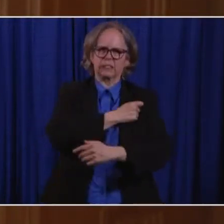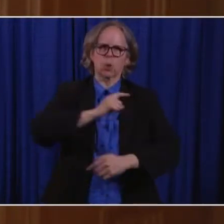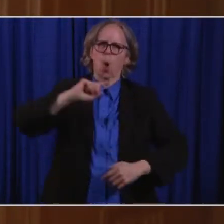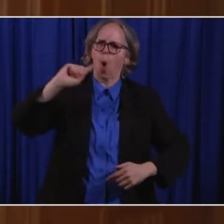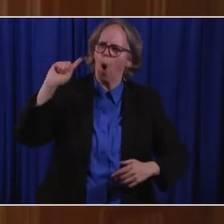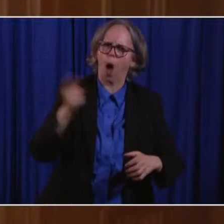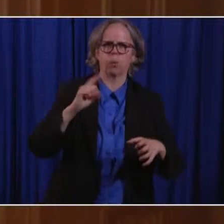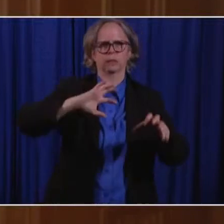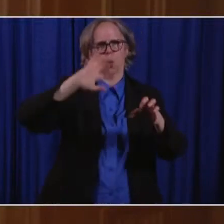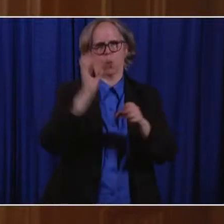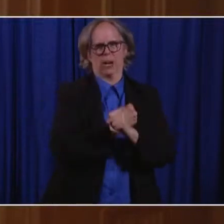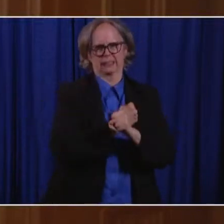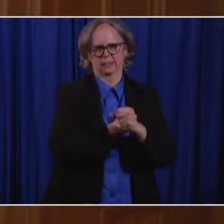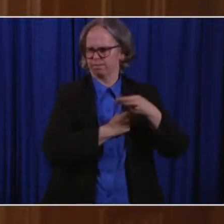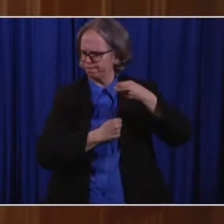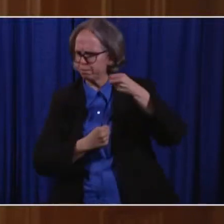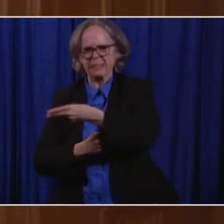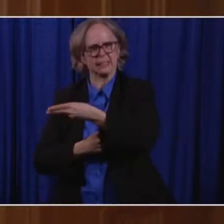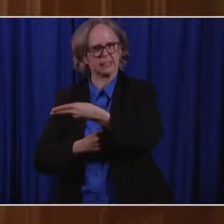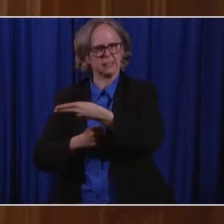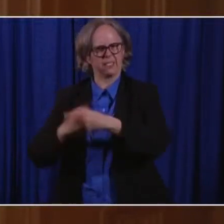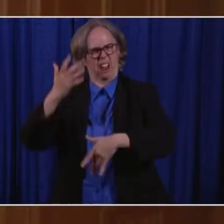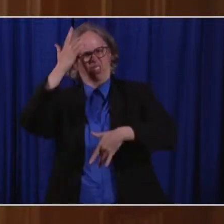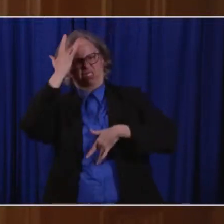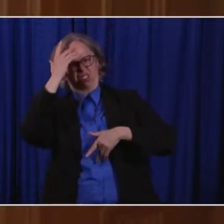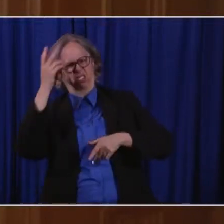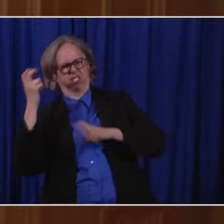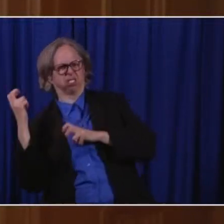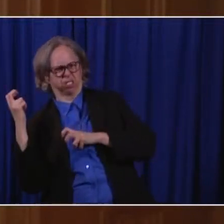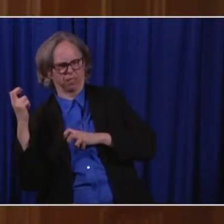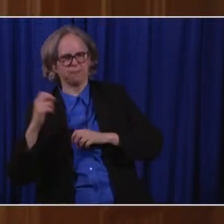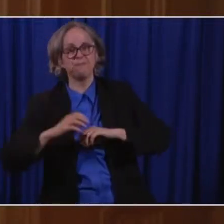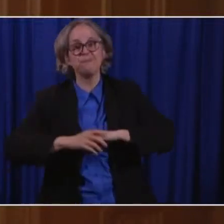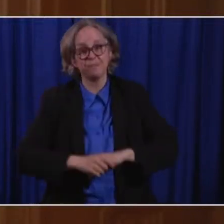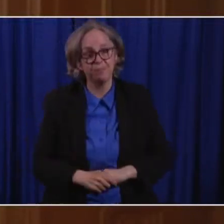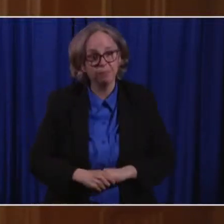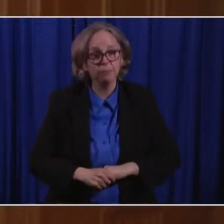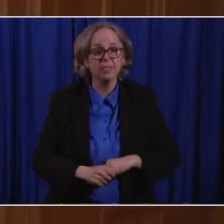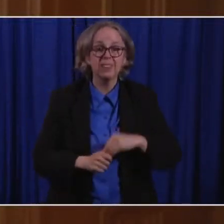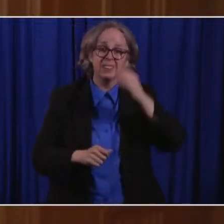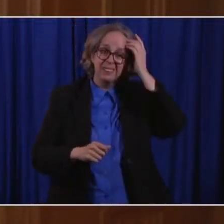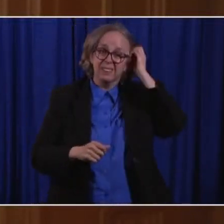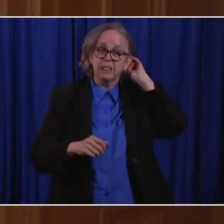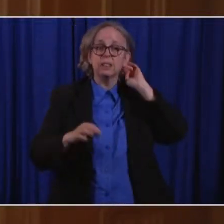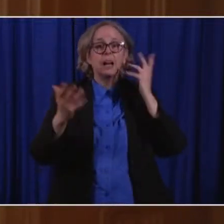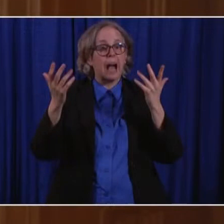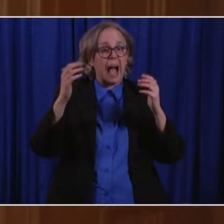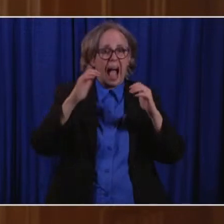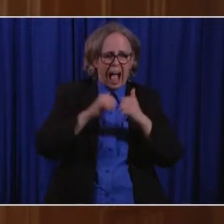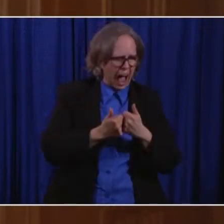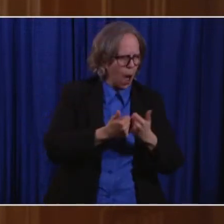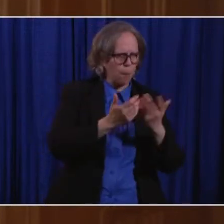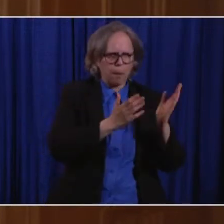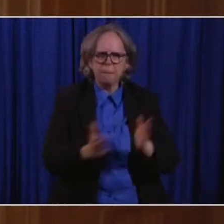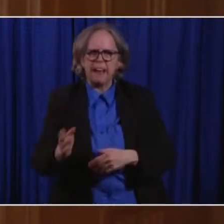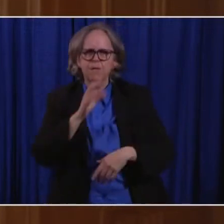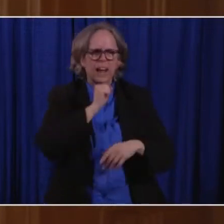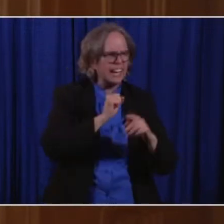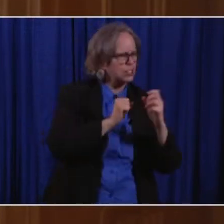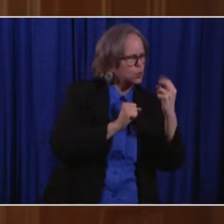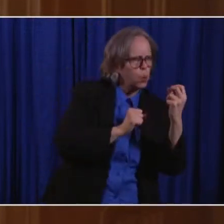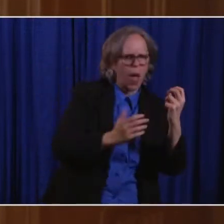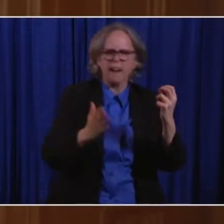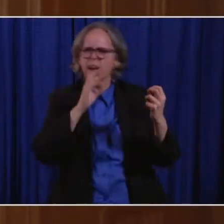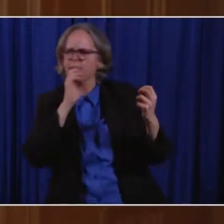of quote. In preparation for the vaccination of 12 to 15-year-olds, Ohio's children's hospitals